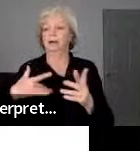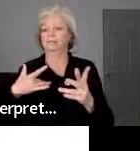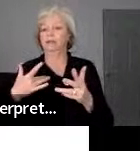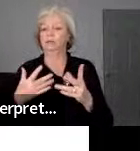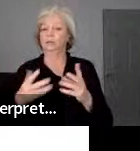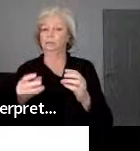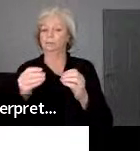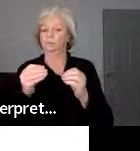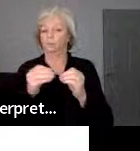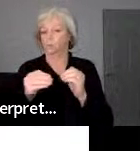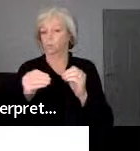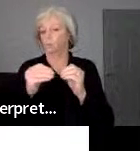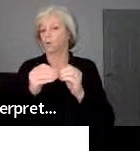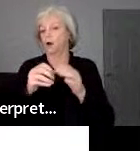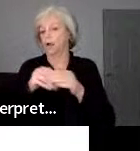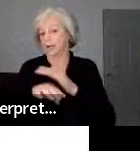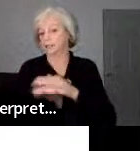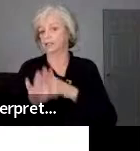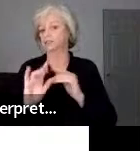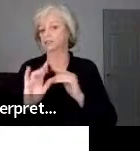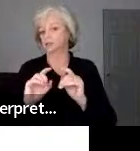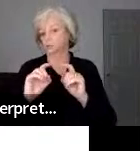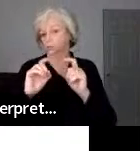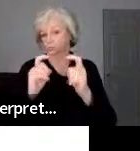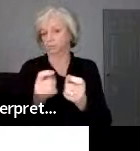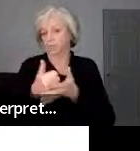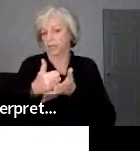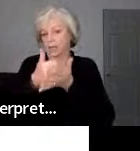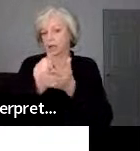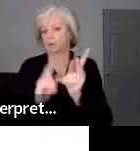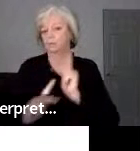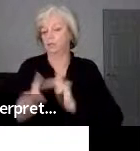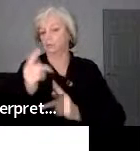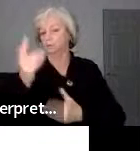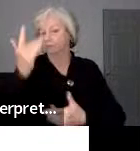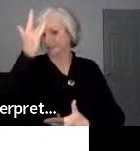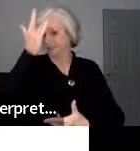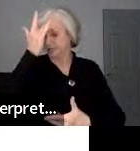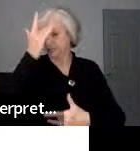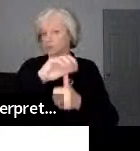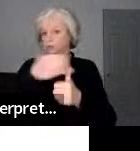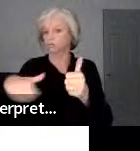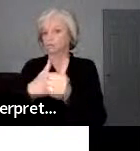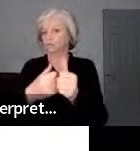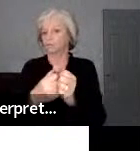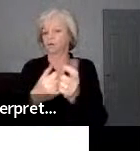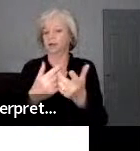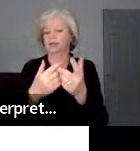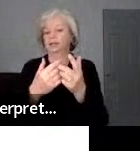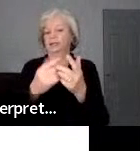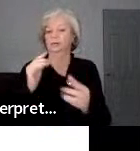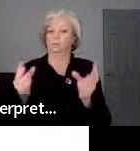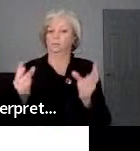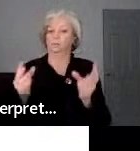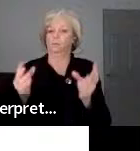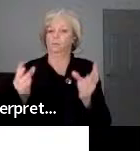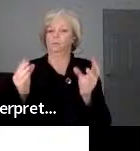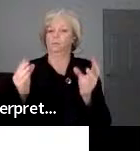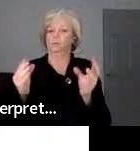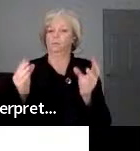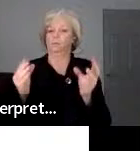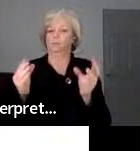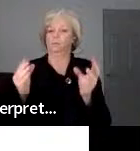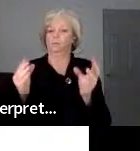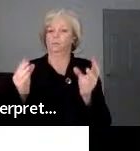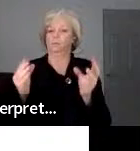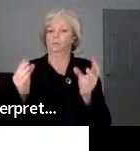to treatments that should be able to help people who are sick avoid the worst outcomes. But as we were talking about, I think vaccine